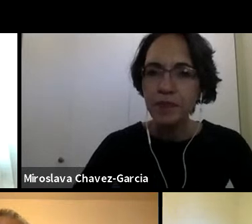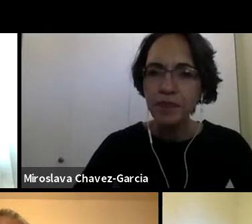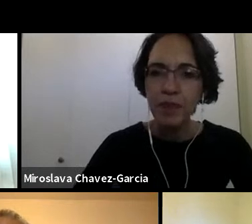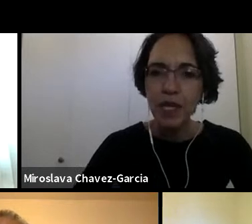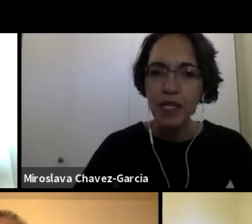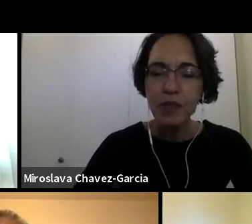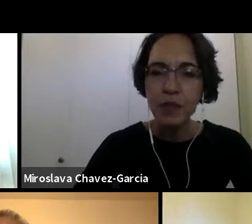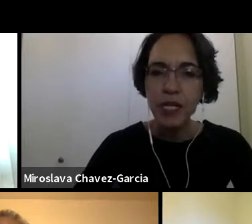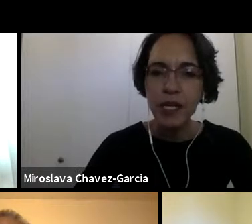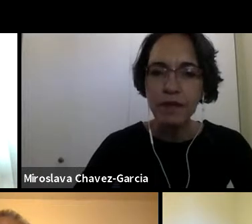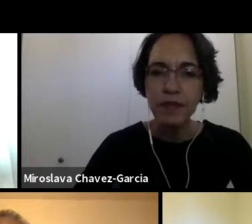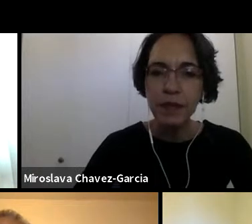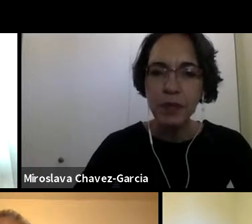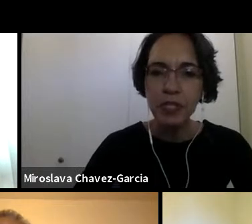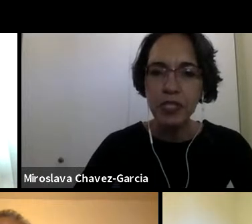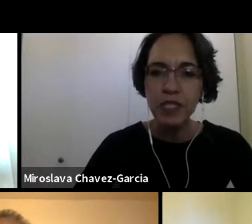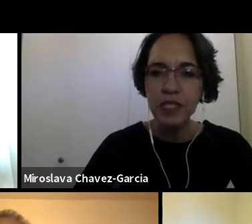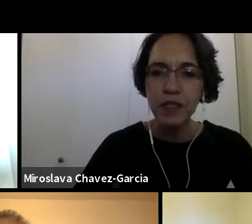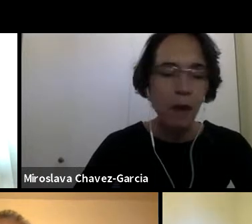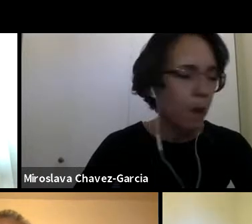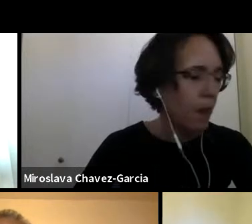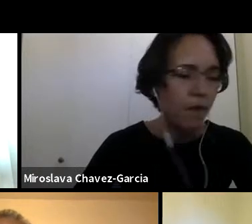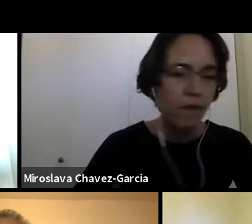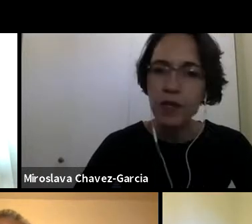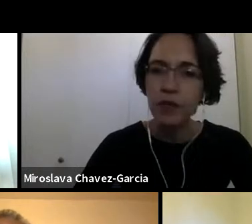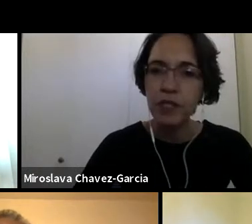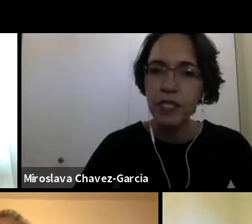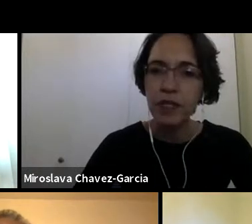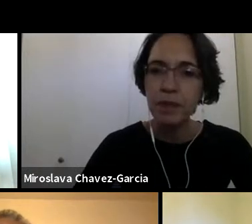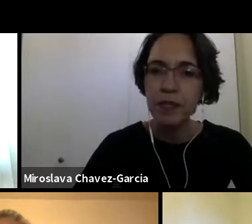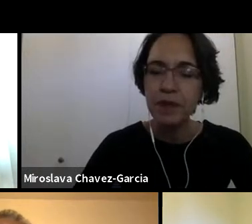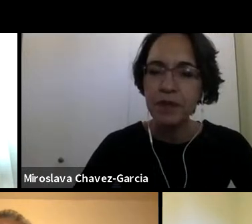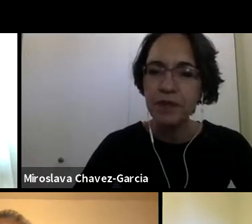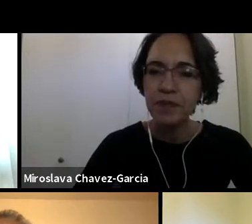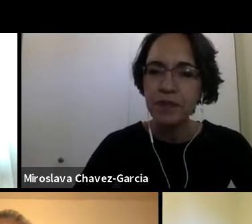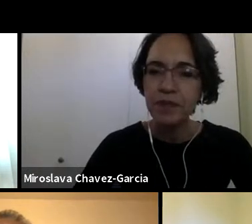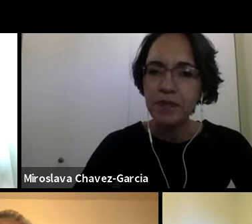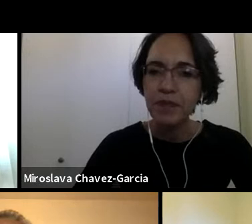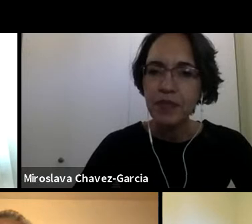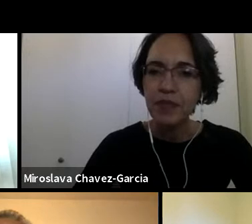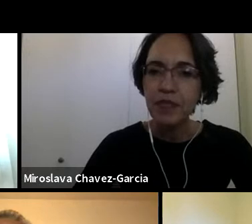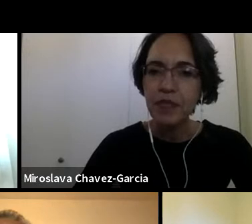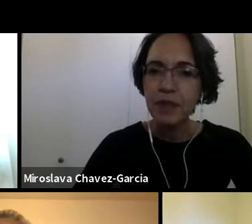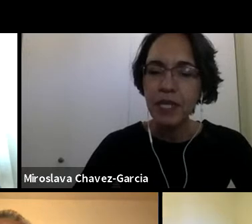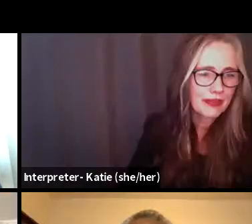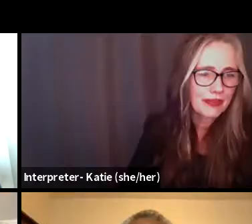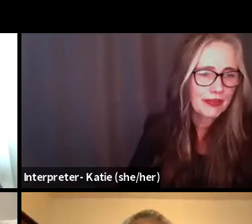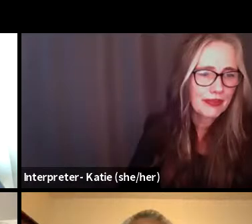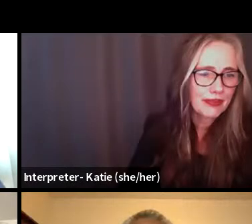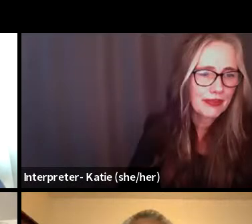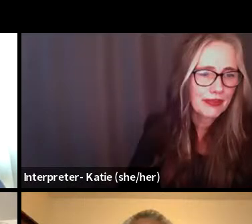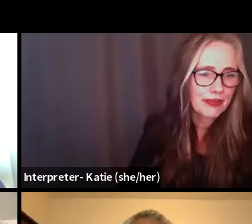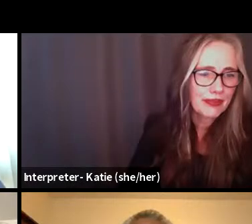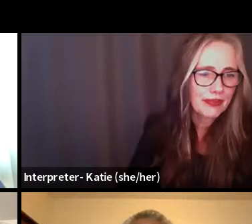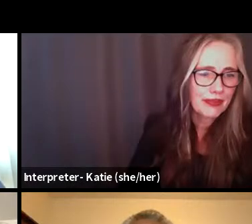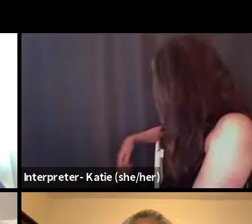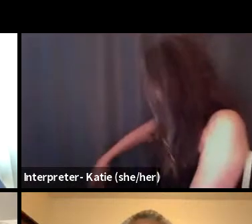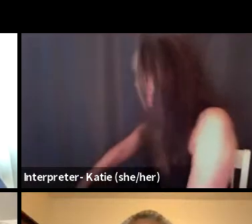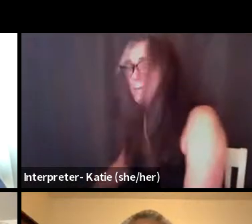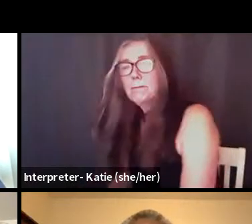okay and we have uh marcy's video set up does somebody have a link to the